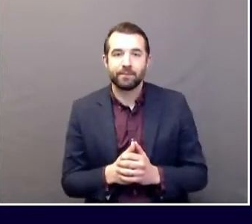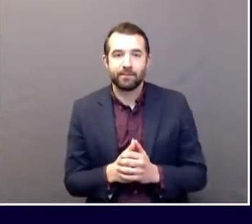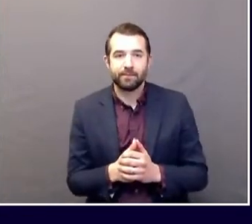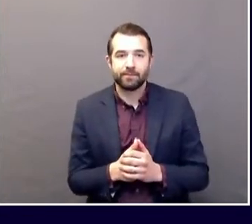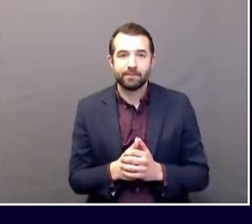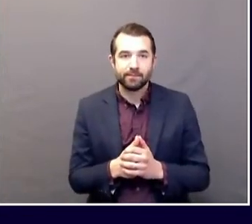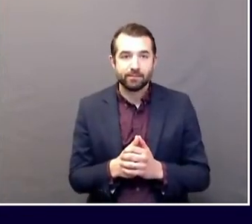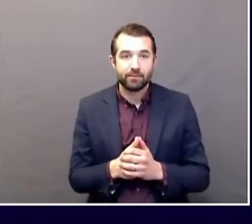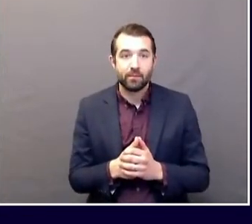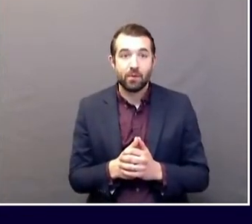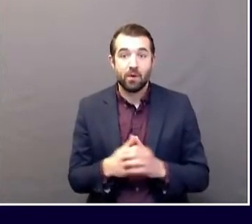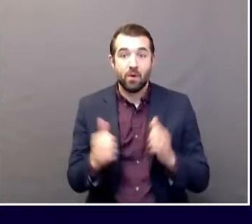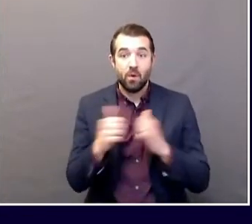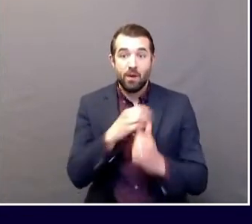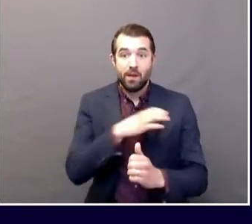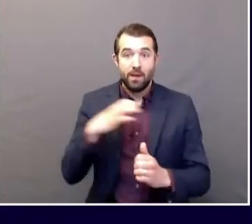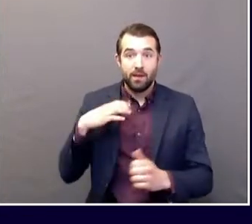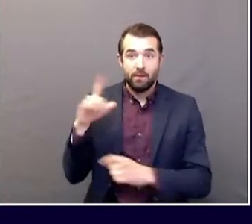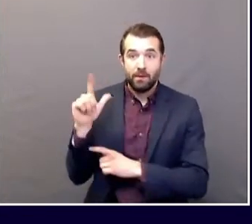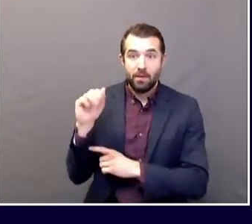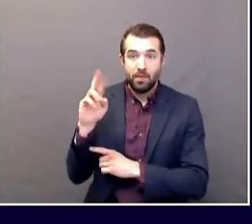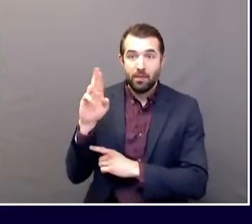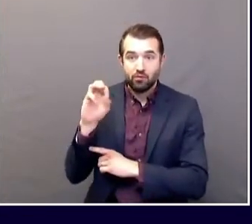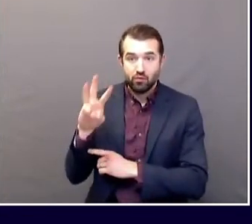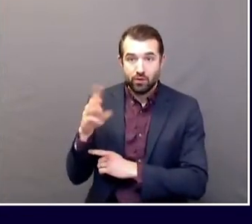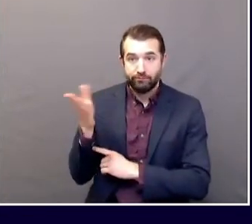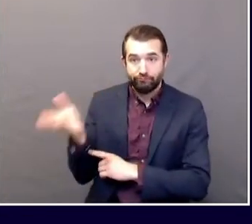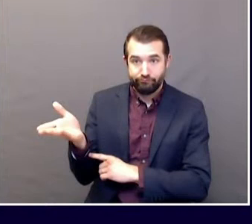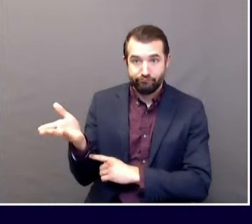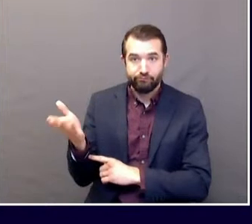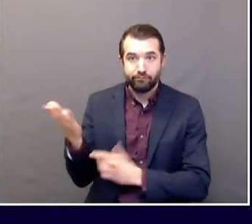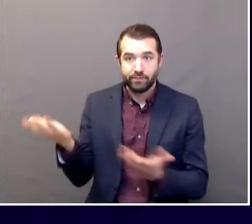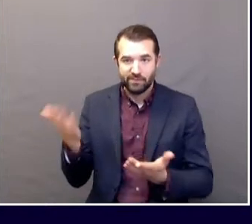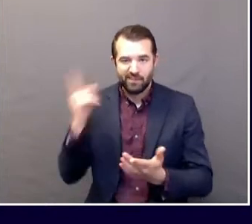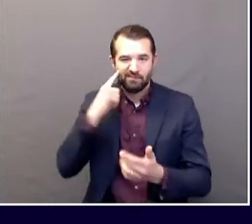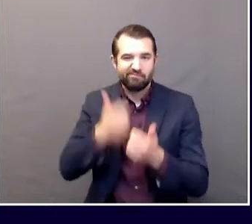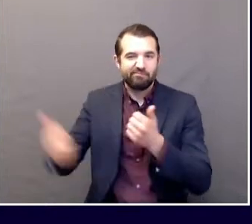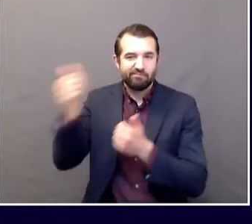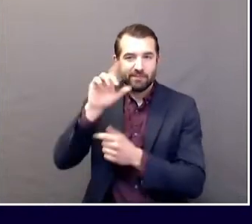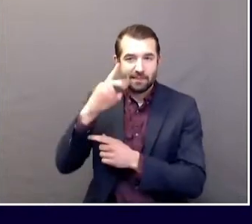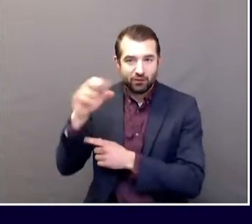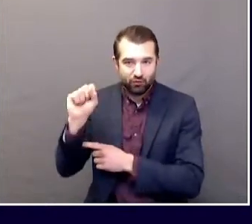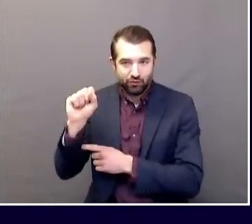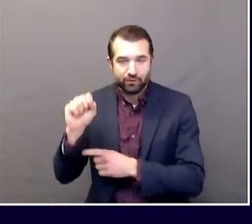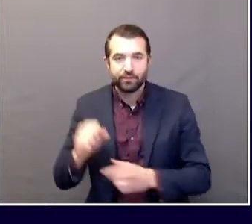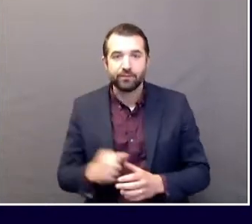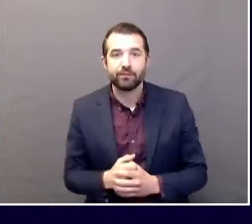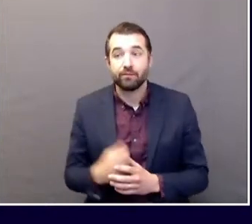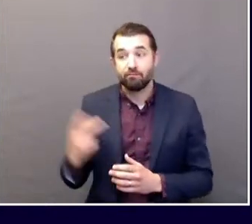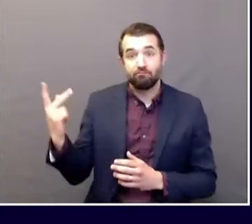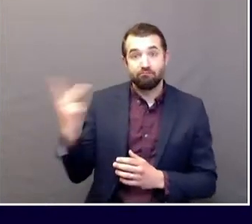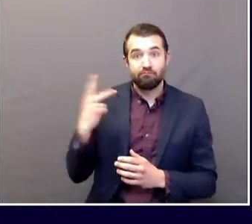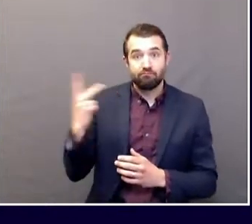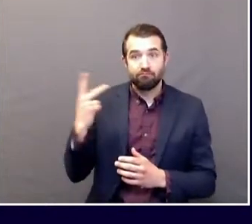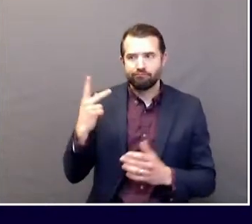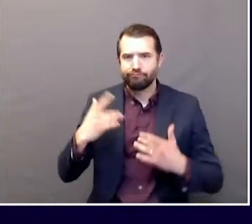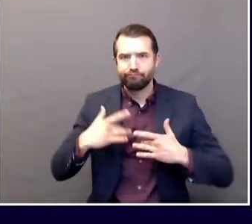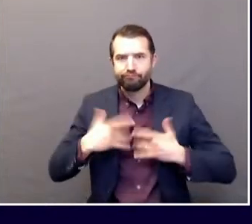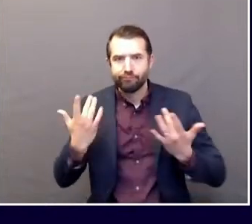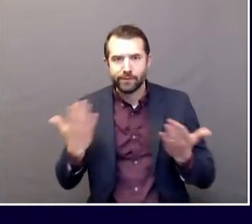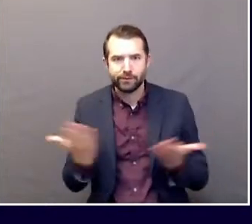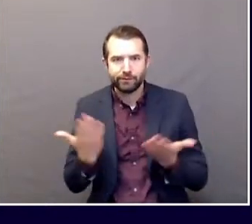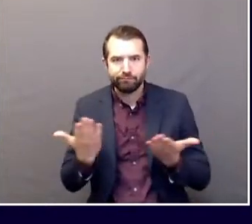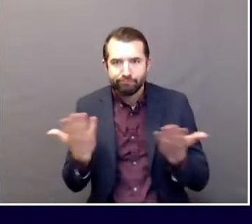by Commissioner Jean Lambrou from Maine's Department of Health and Human Services. Commissioner Lambrou and I are delighted to be able to be with you